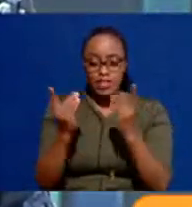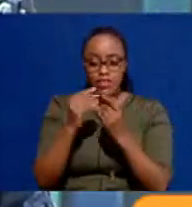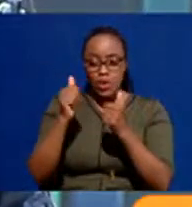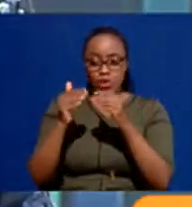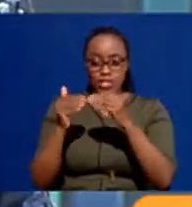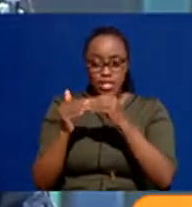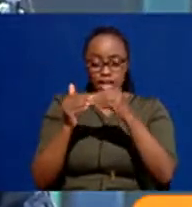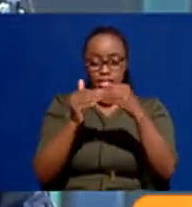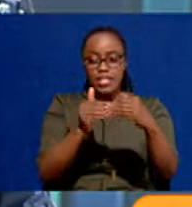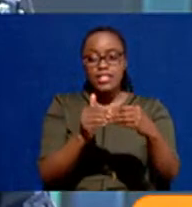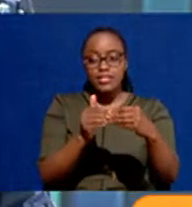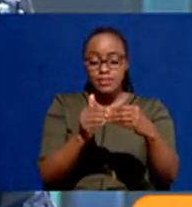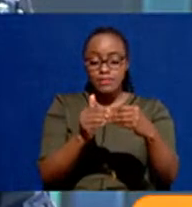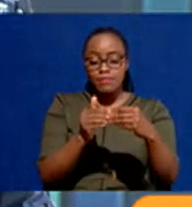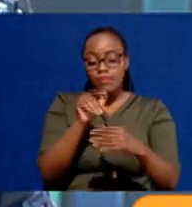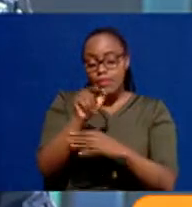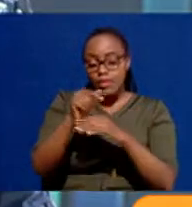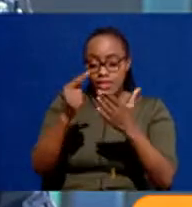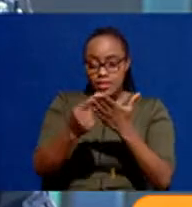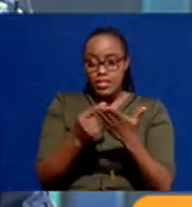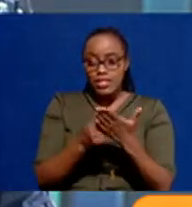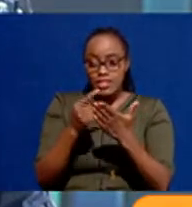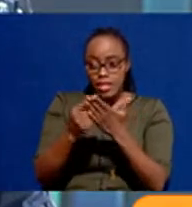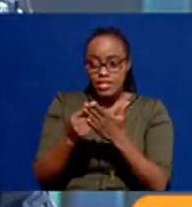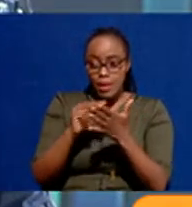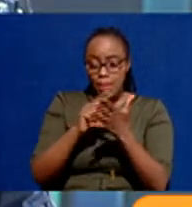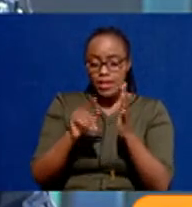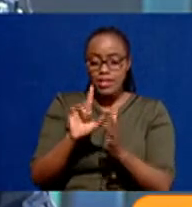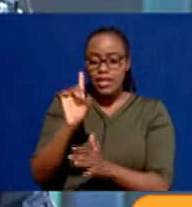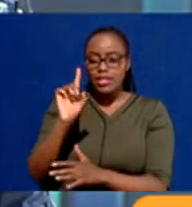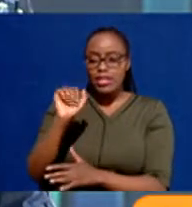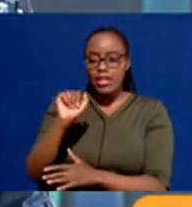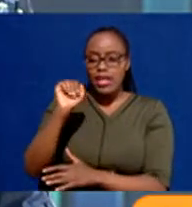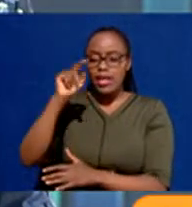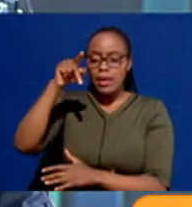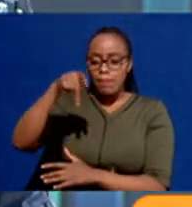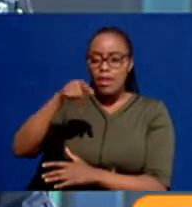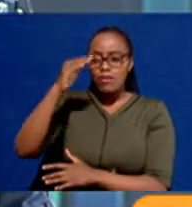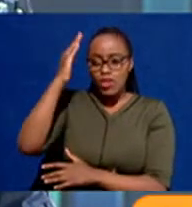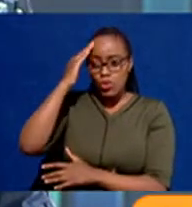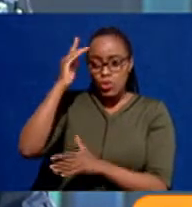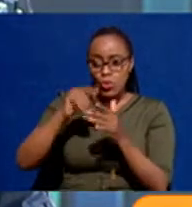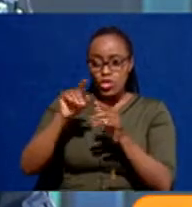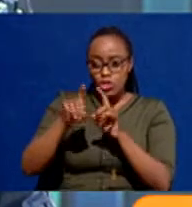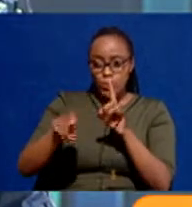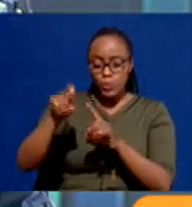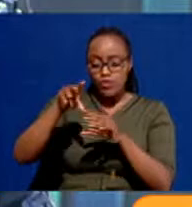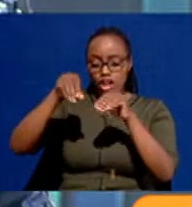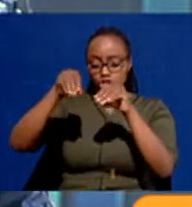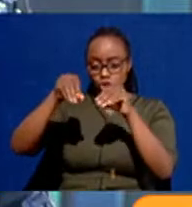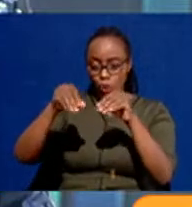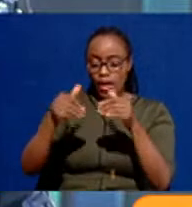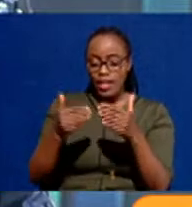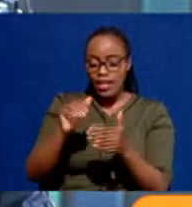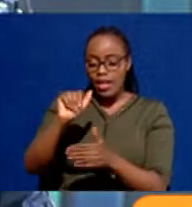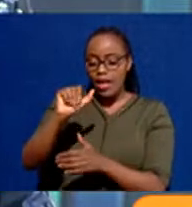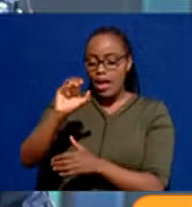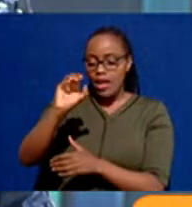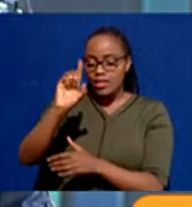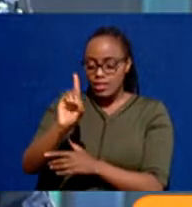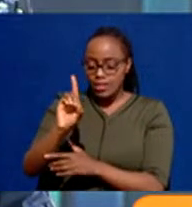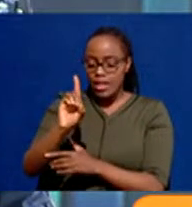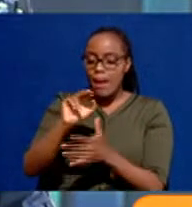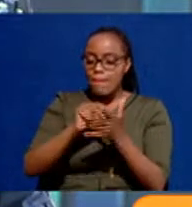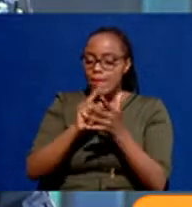guided this discussion. So DAP has been known to increase soil acidity. And